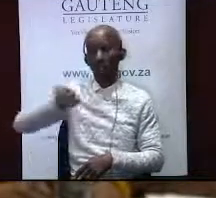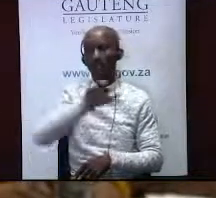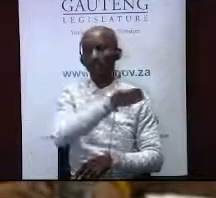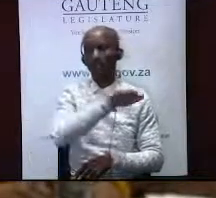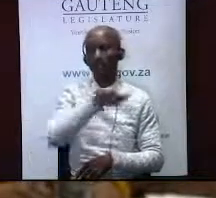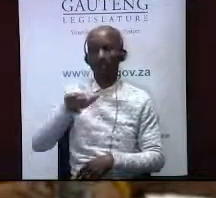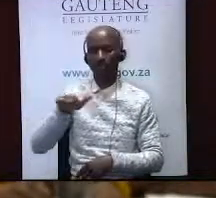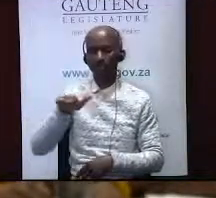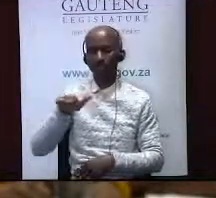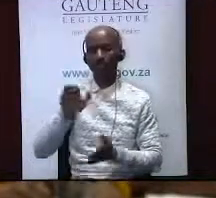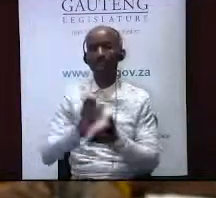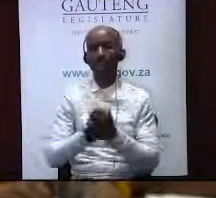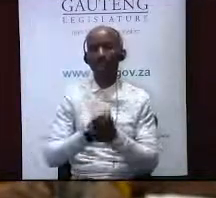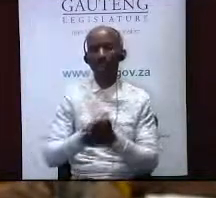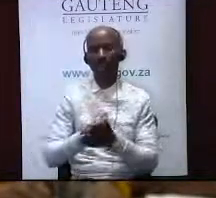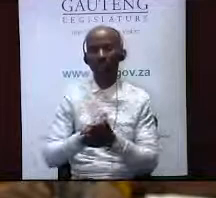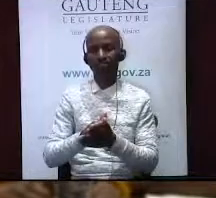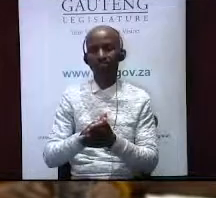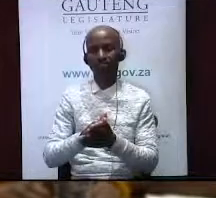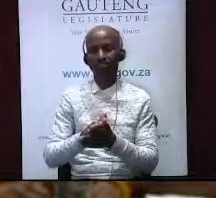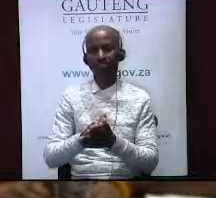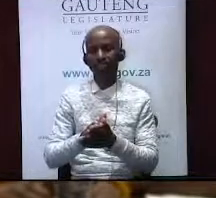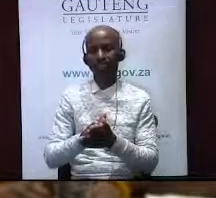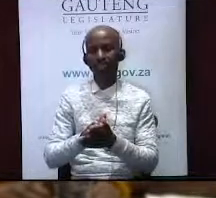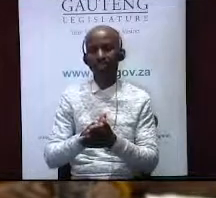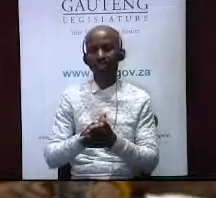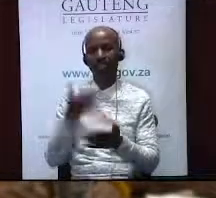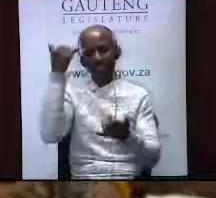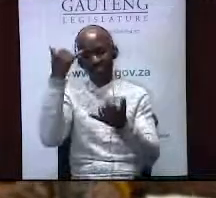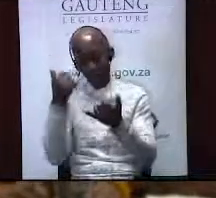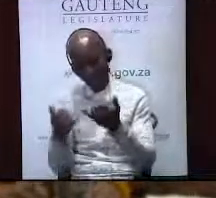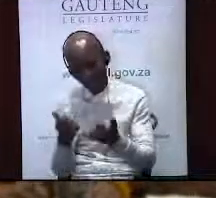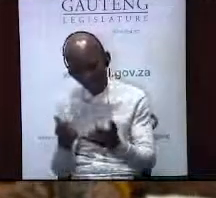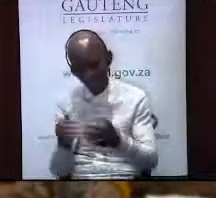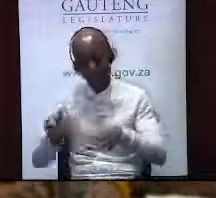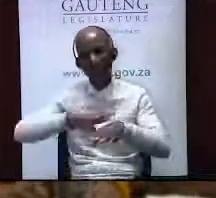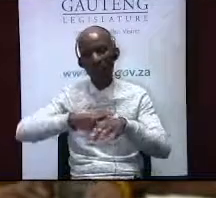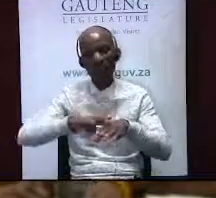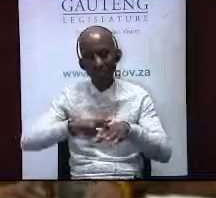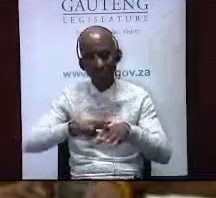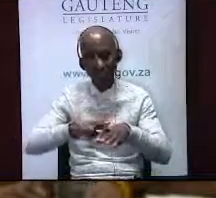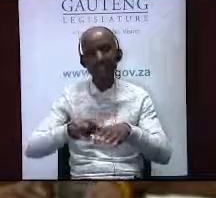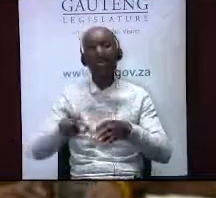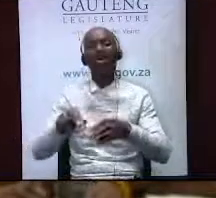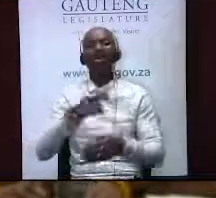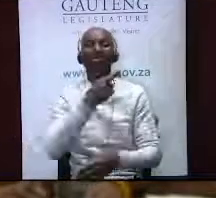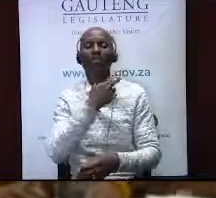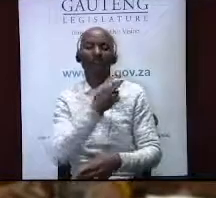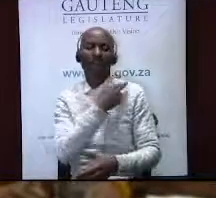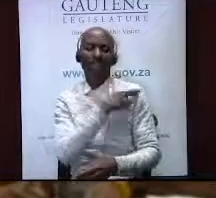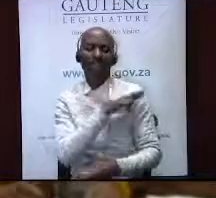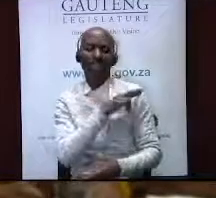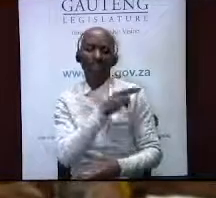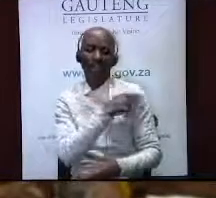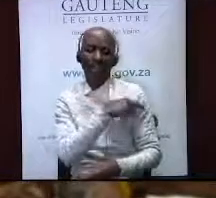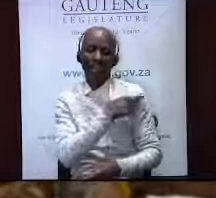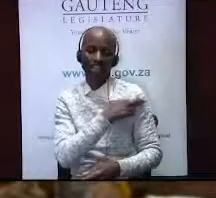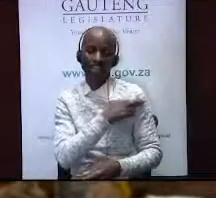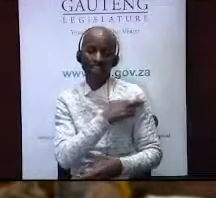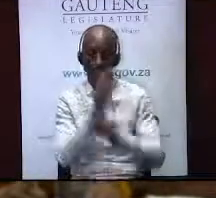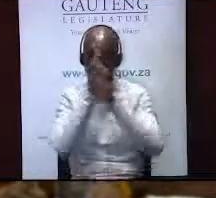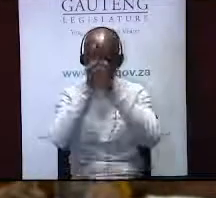platform, across sex, race, religion, we respect the